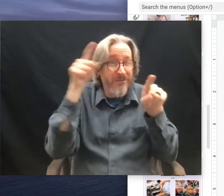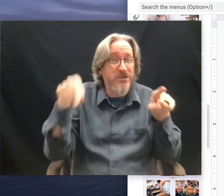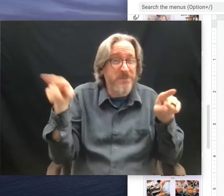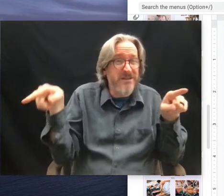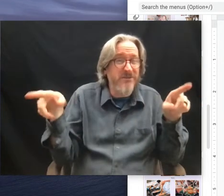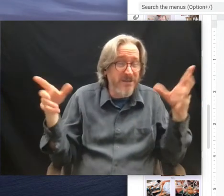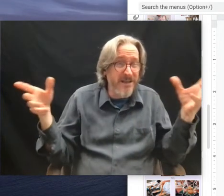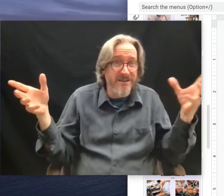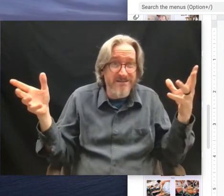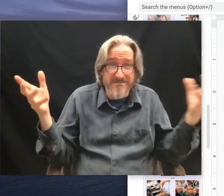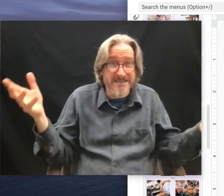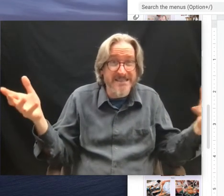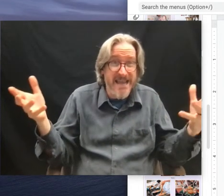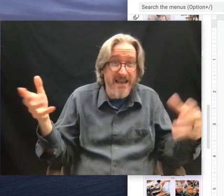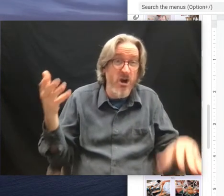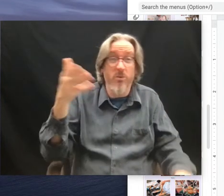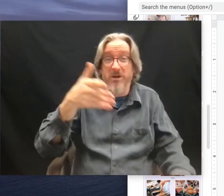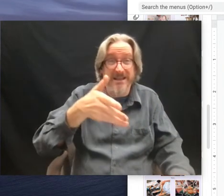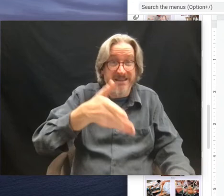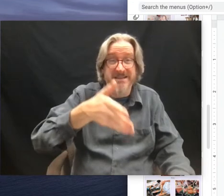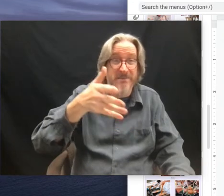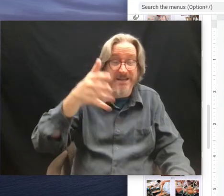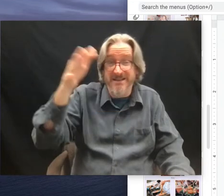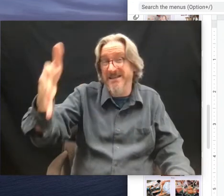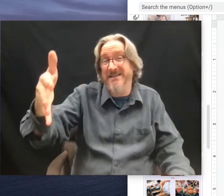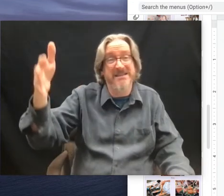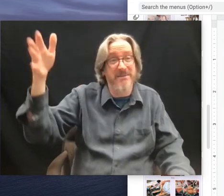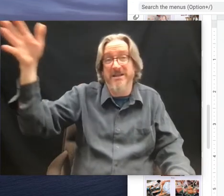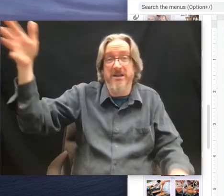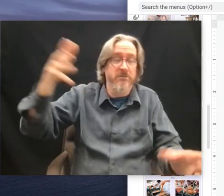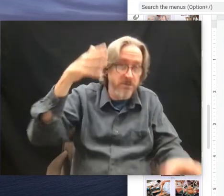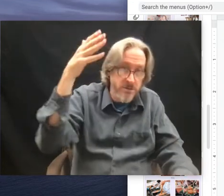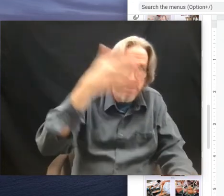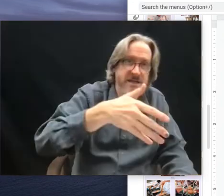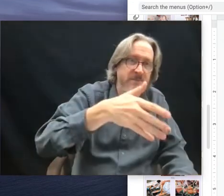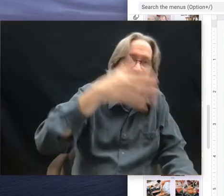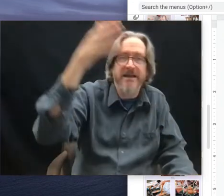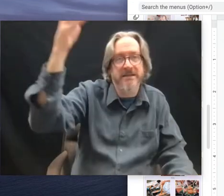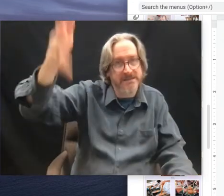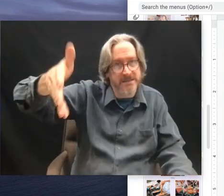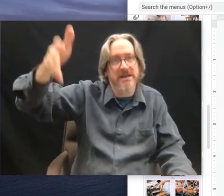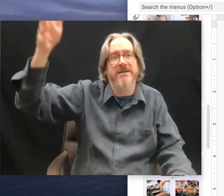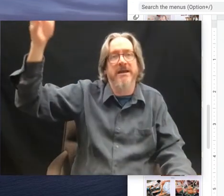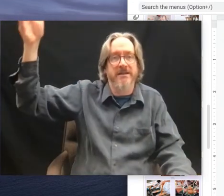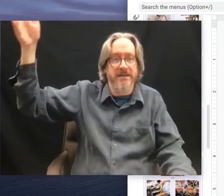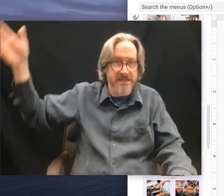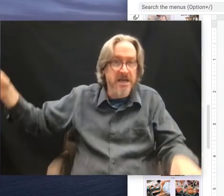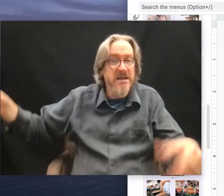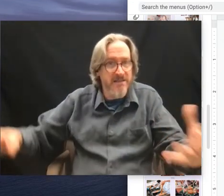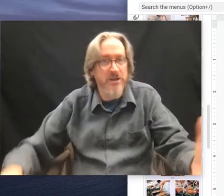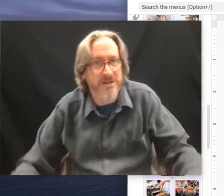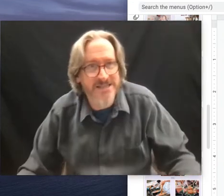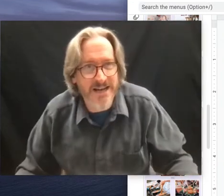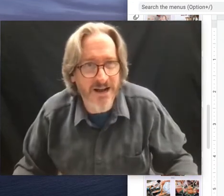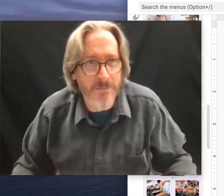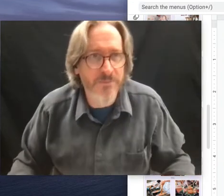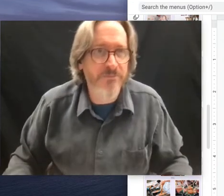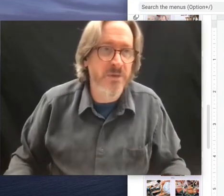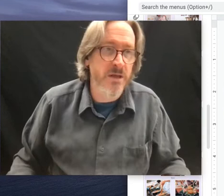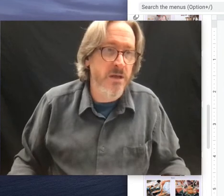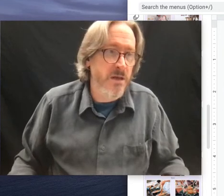so if you're specifically saying, oh, well, at this time I did this, at this time this time of day I did this, this time of day I did this, then you